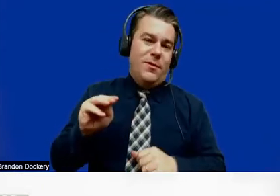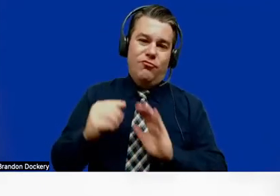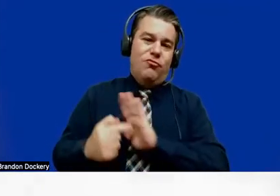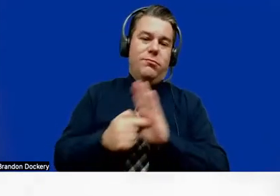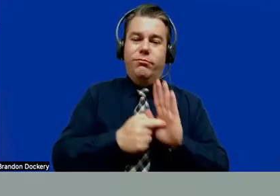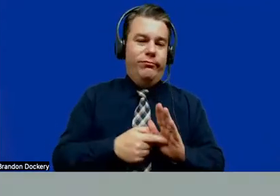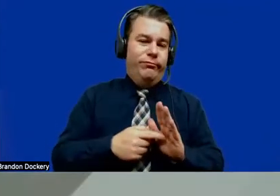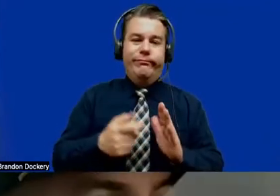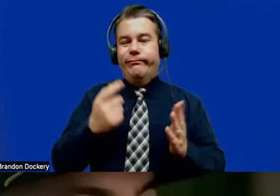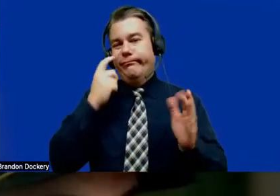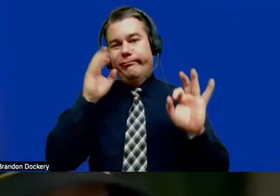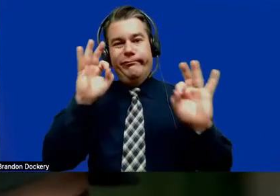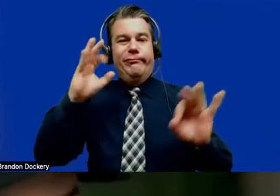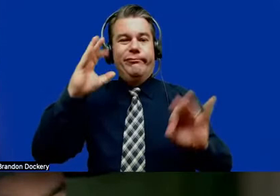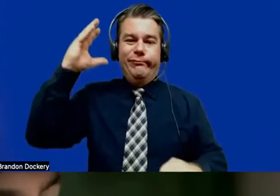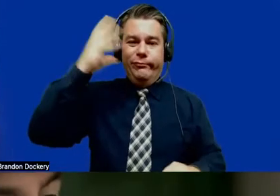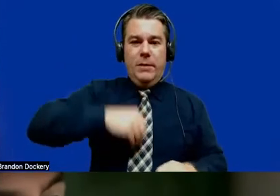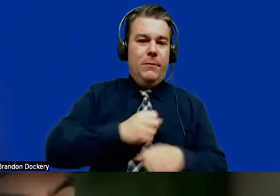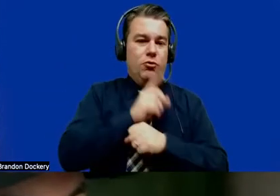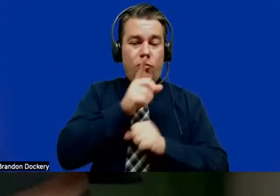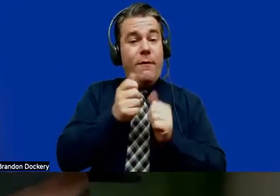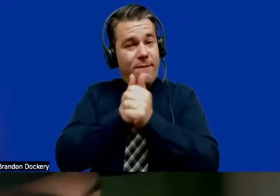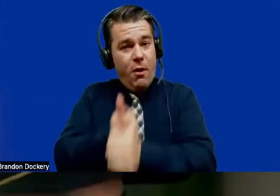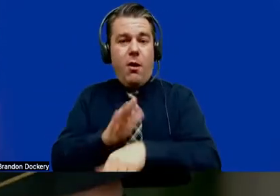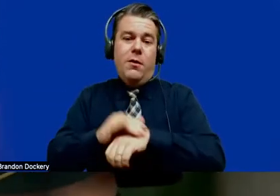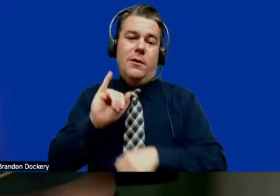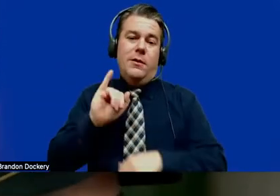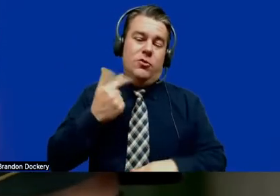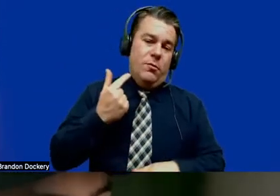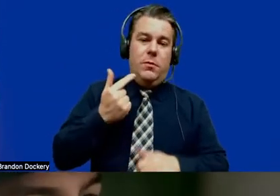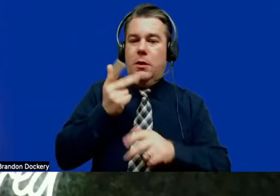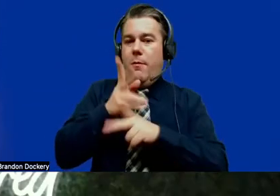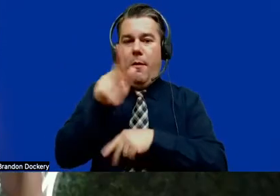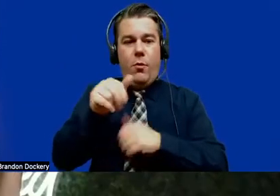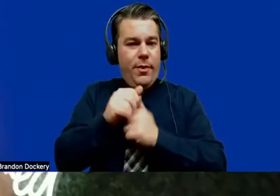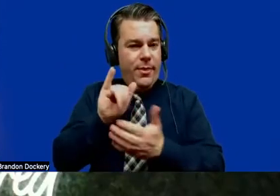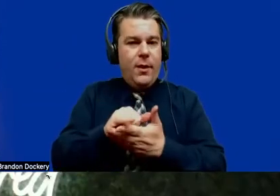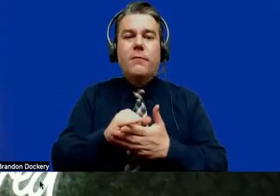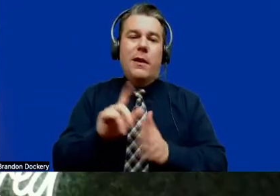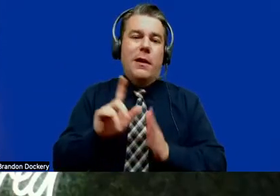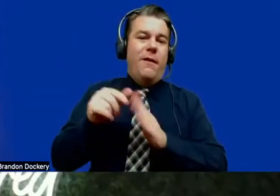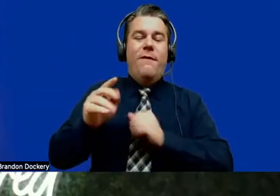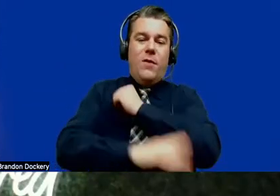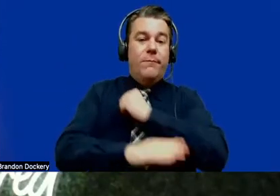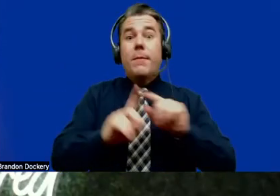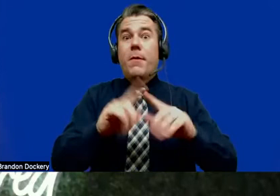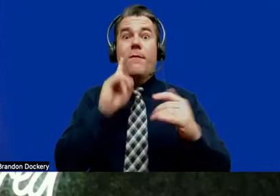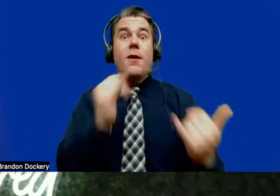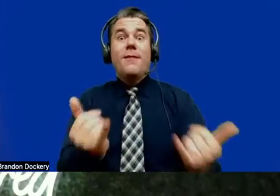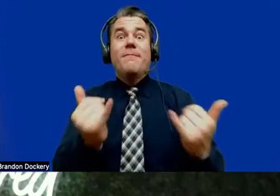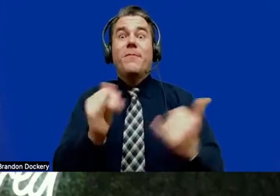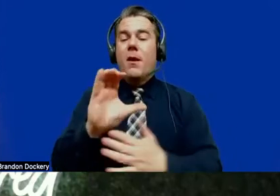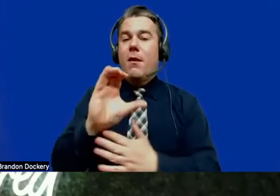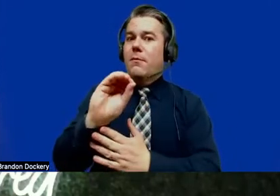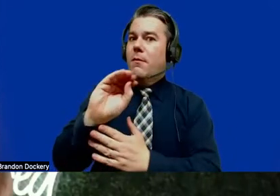it's beautiful. Make sure you're following her on Instagram and you're keeping up with that. It's coming out later this fall. But for right now, we've got a compensation plan to